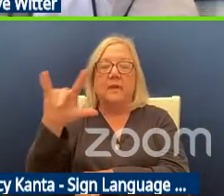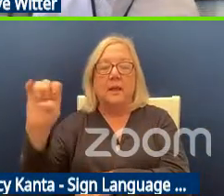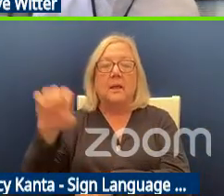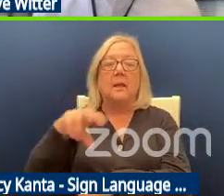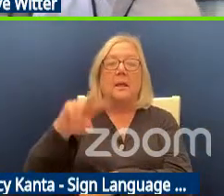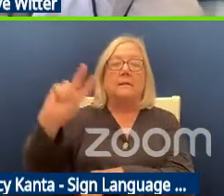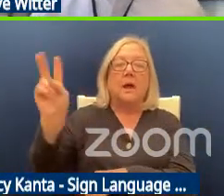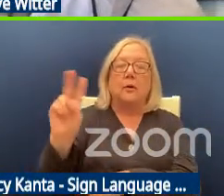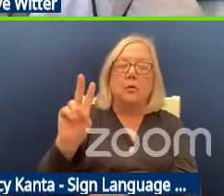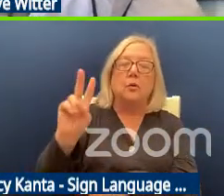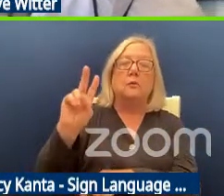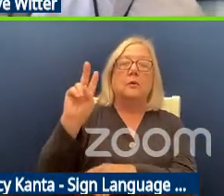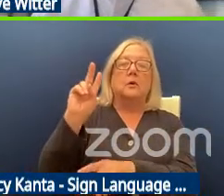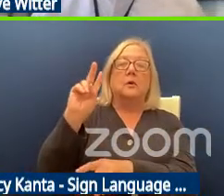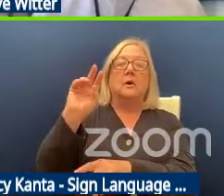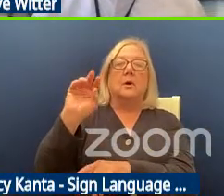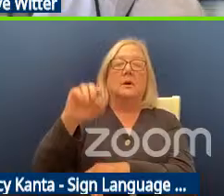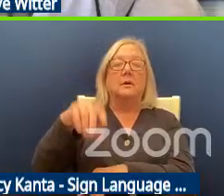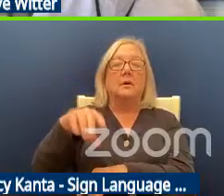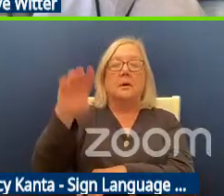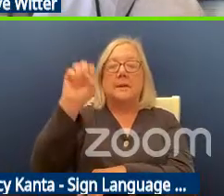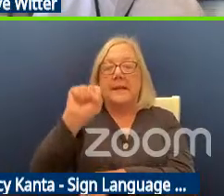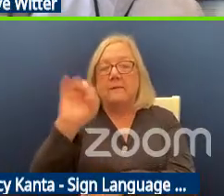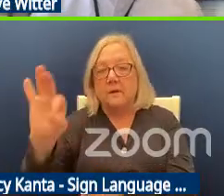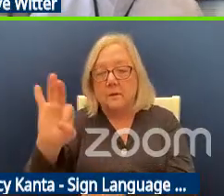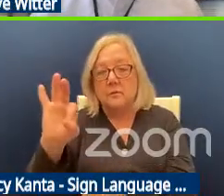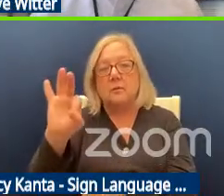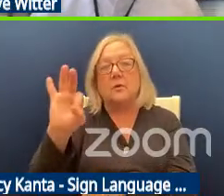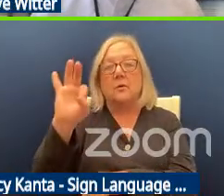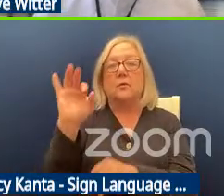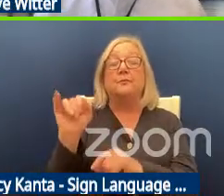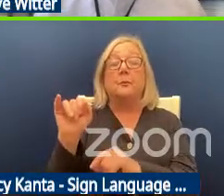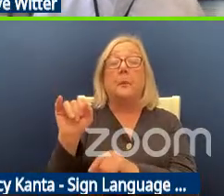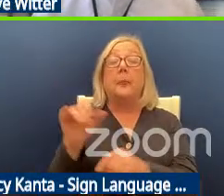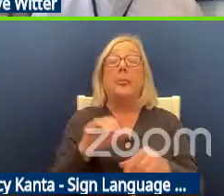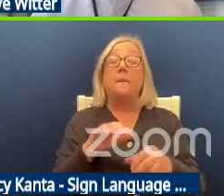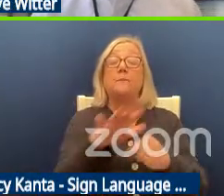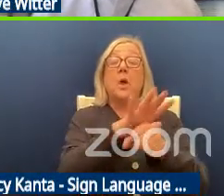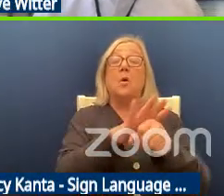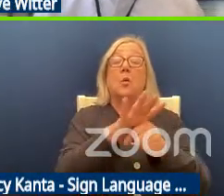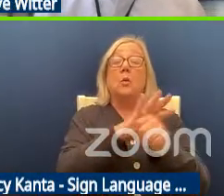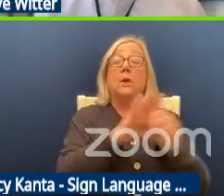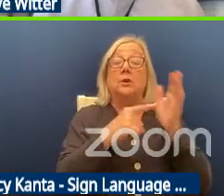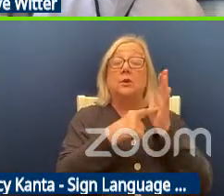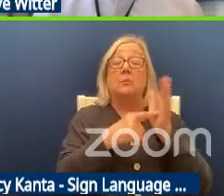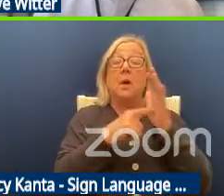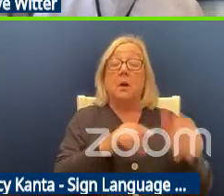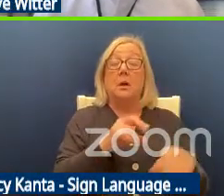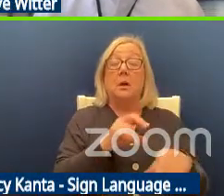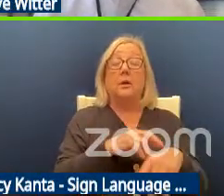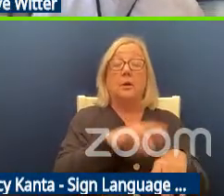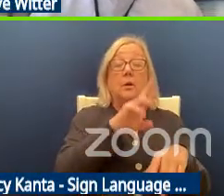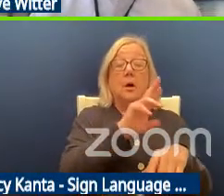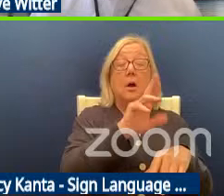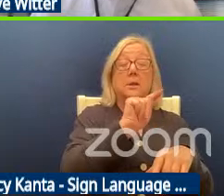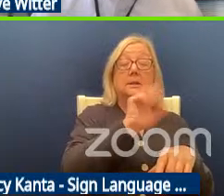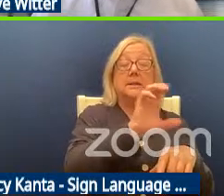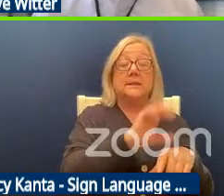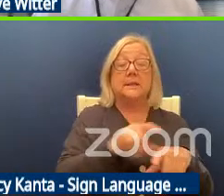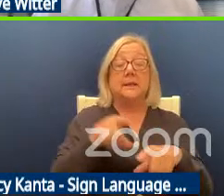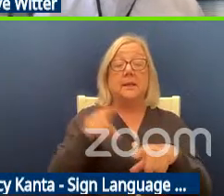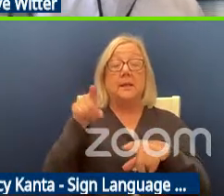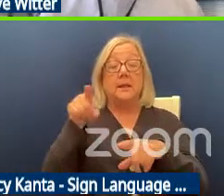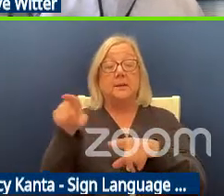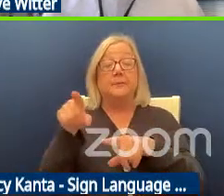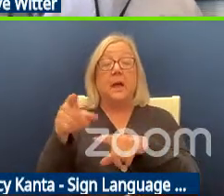San Francisco. And the regional model that RTC and Metro have developed looking into the